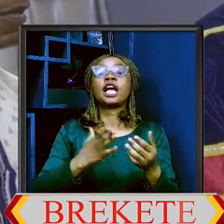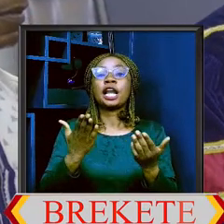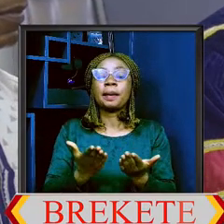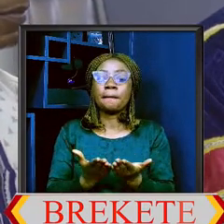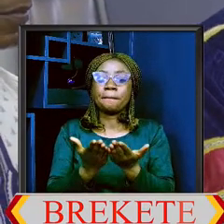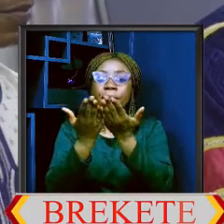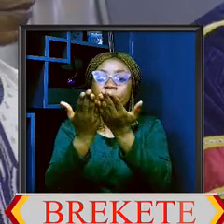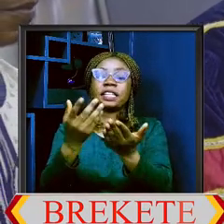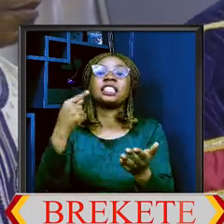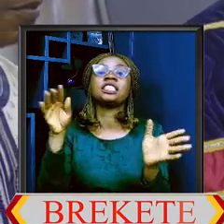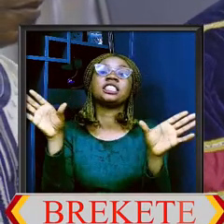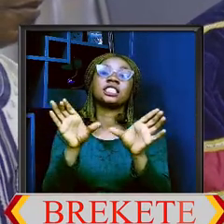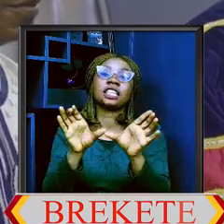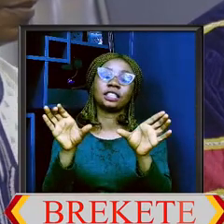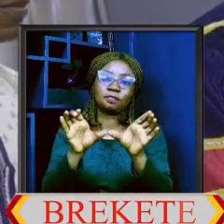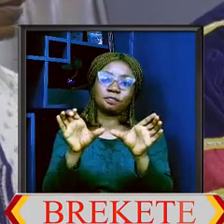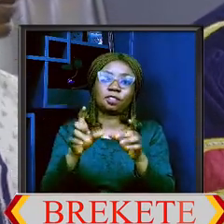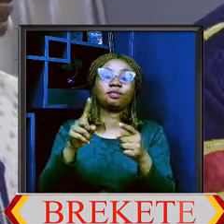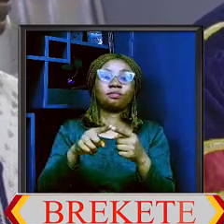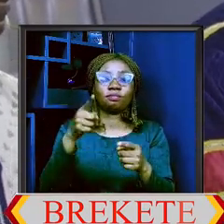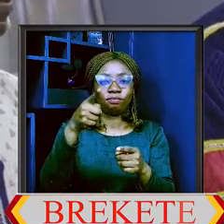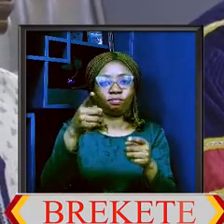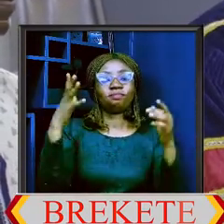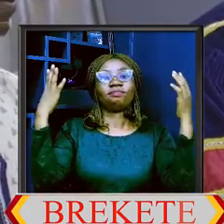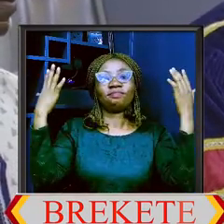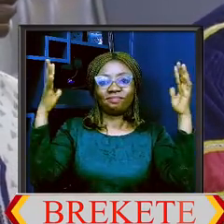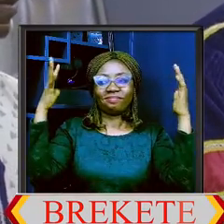certificate to him